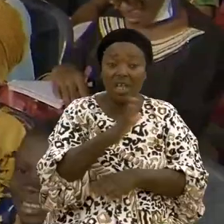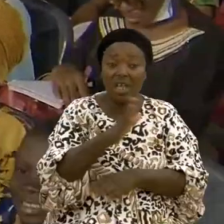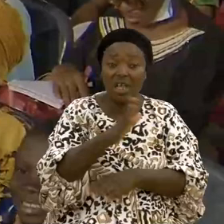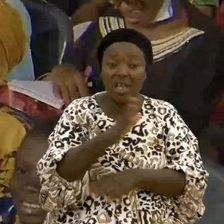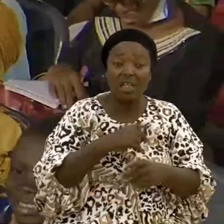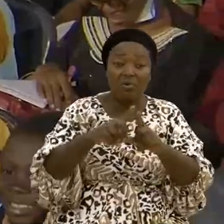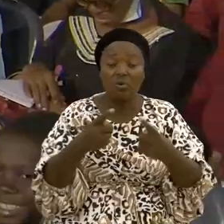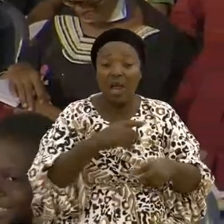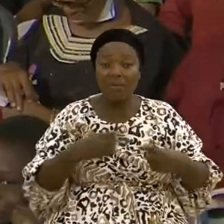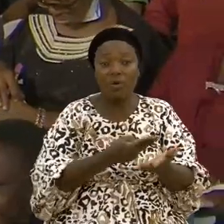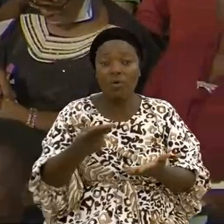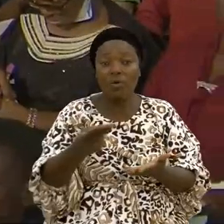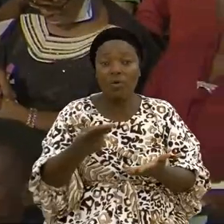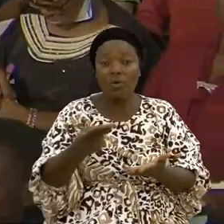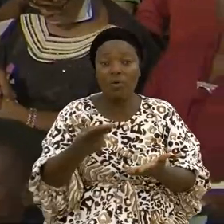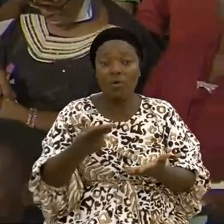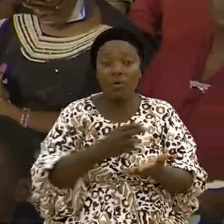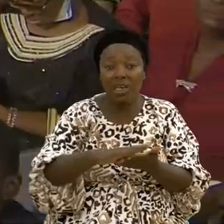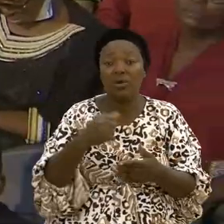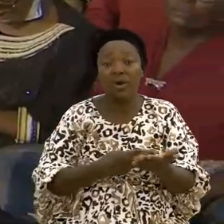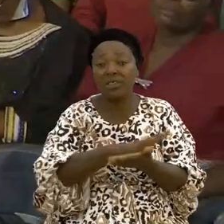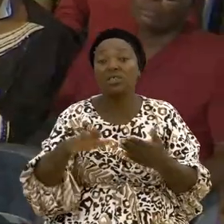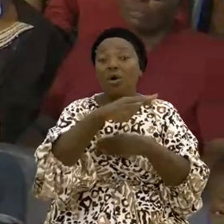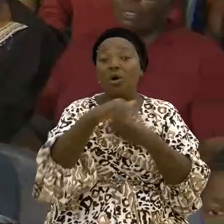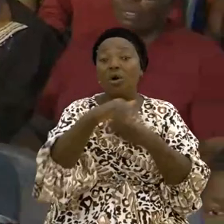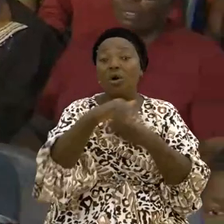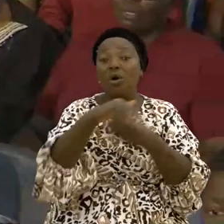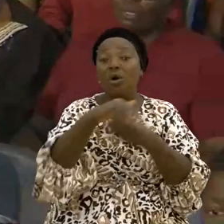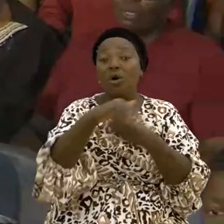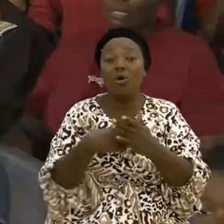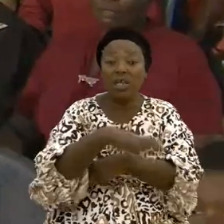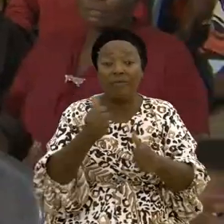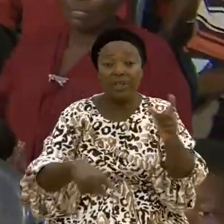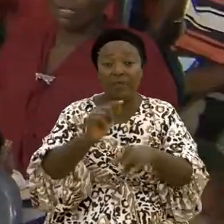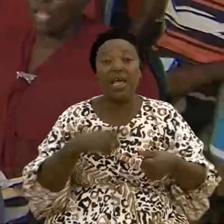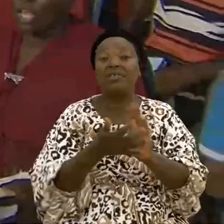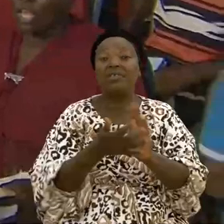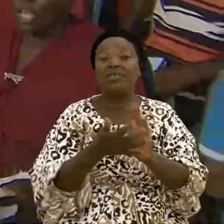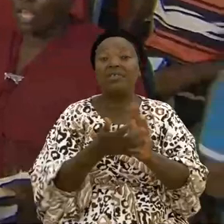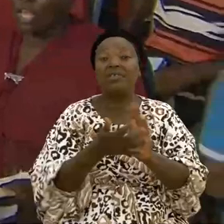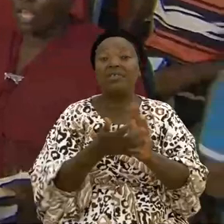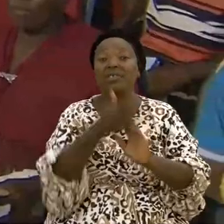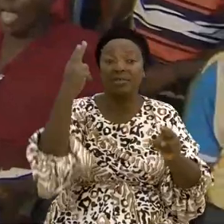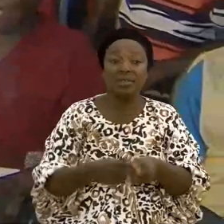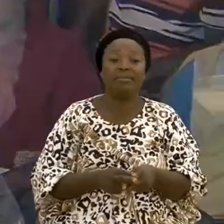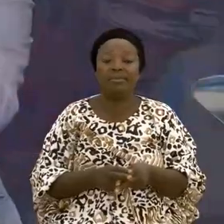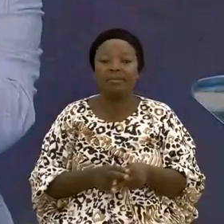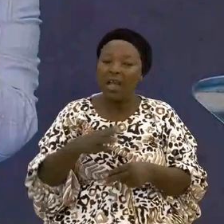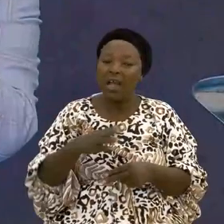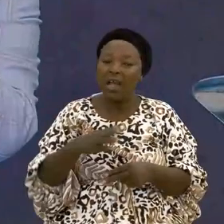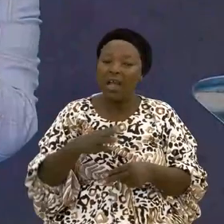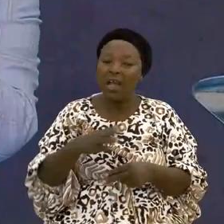holiness and righteousness every day, all the days of your life, in Jesus' name.